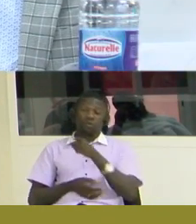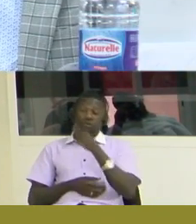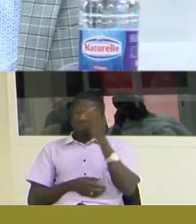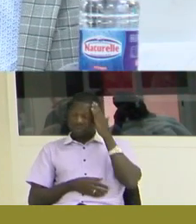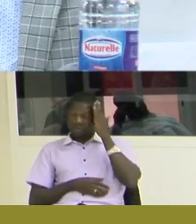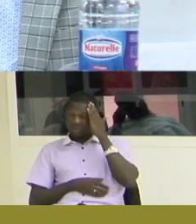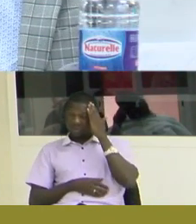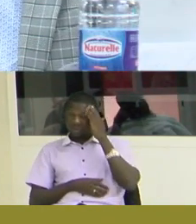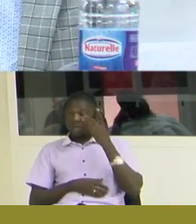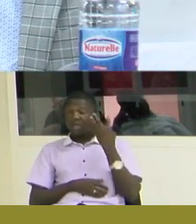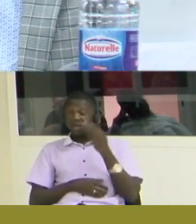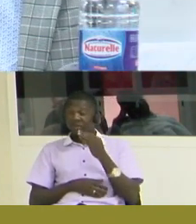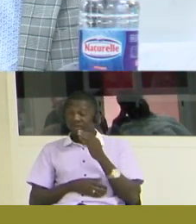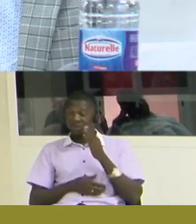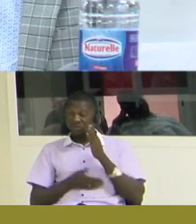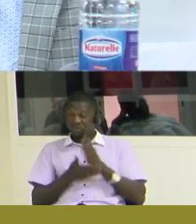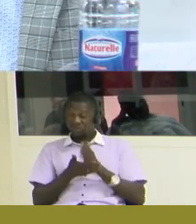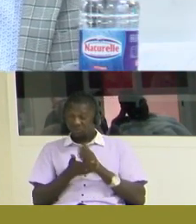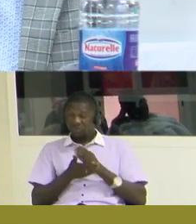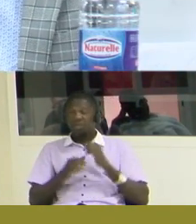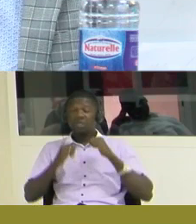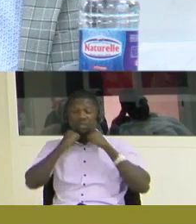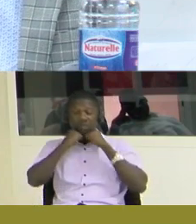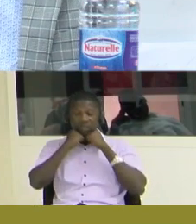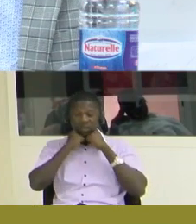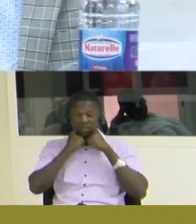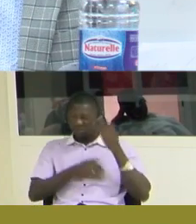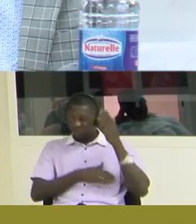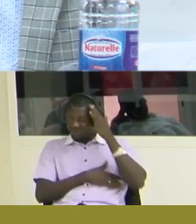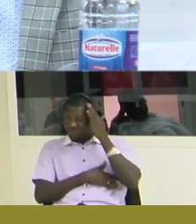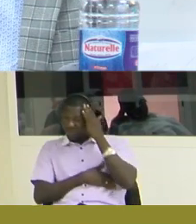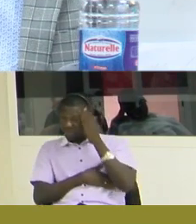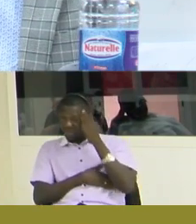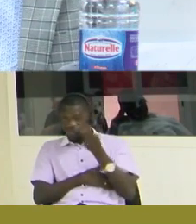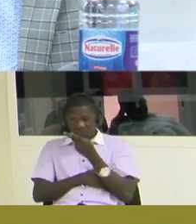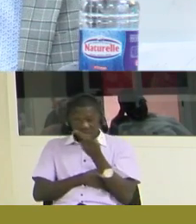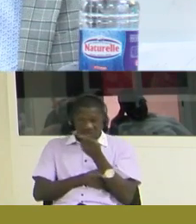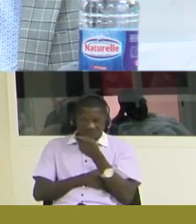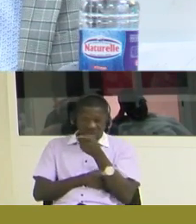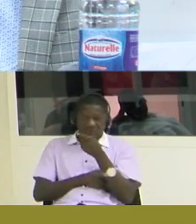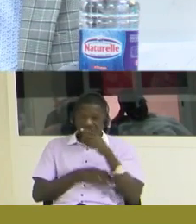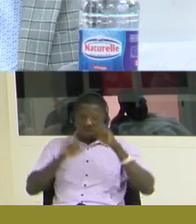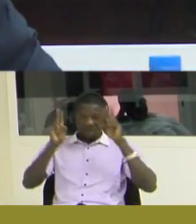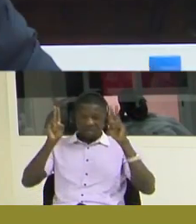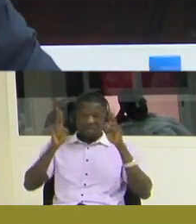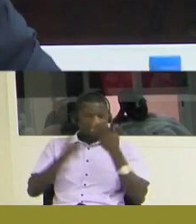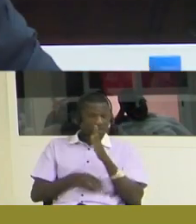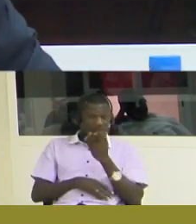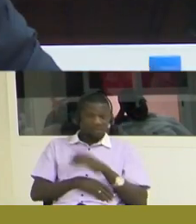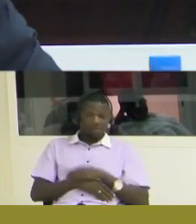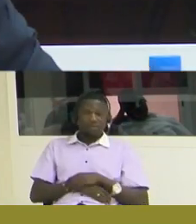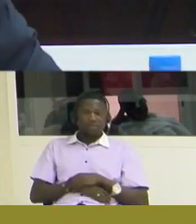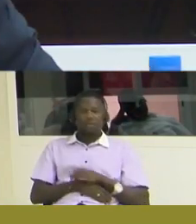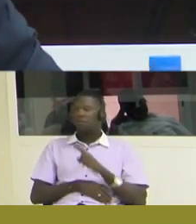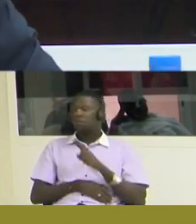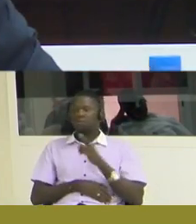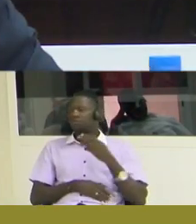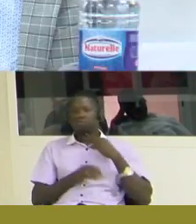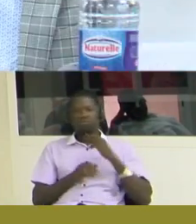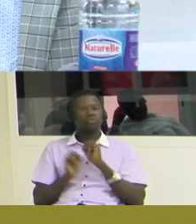in fact Sanna was also suspicious of you and Jamie no sir I don't and